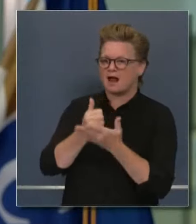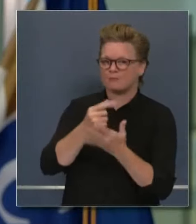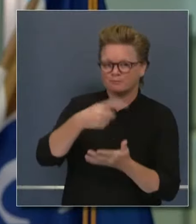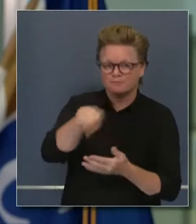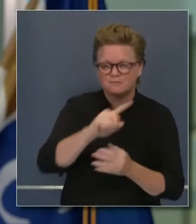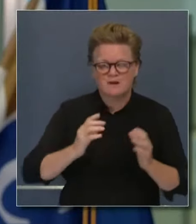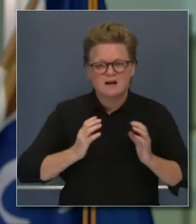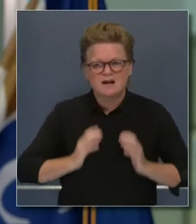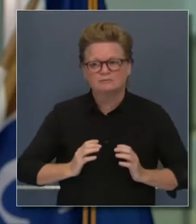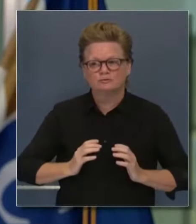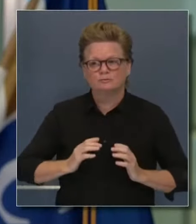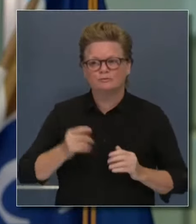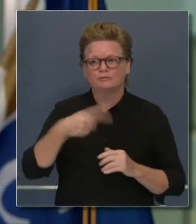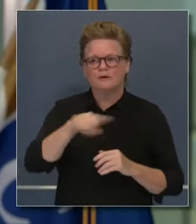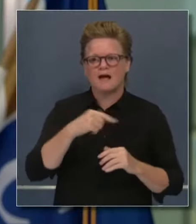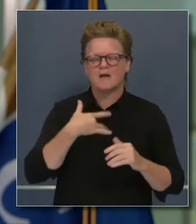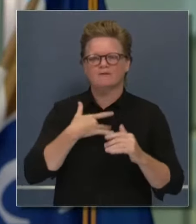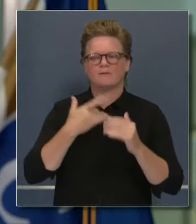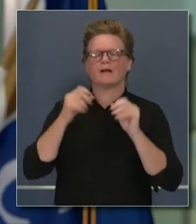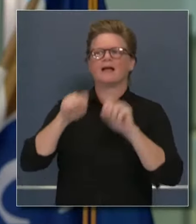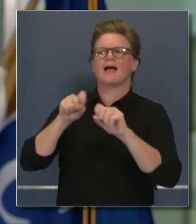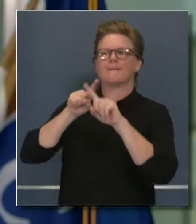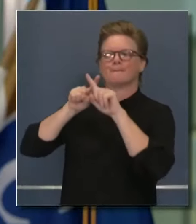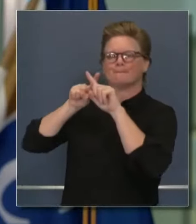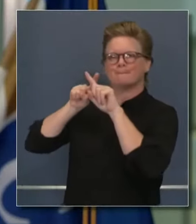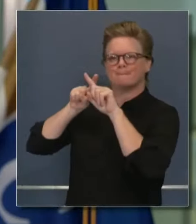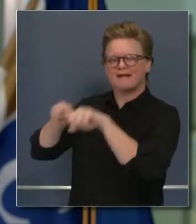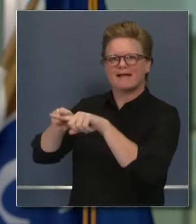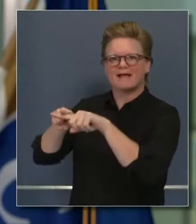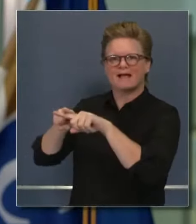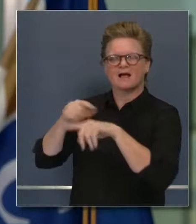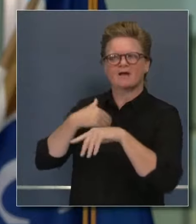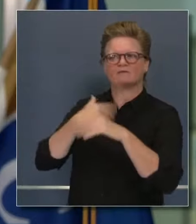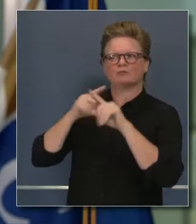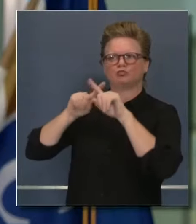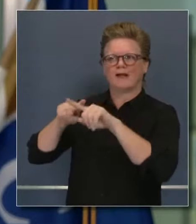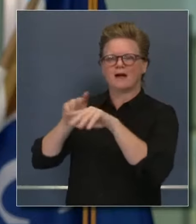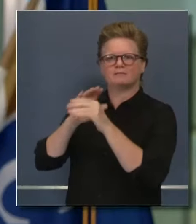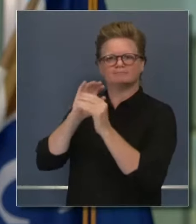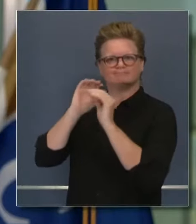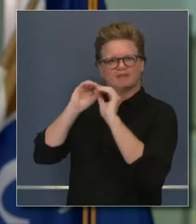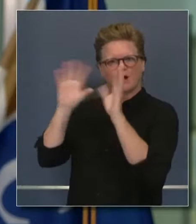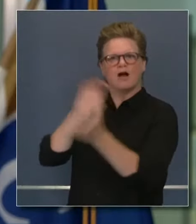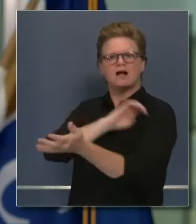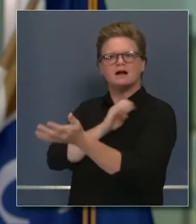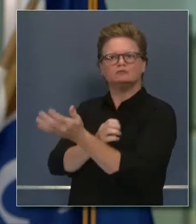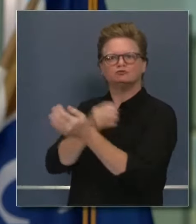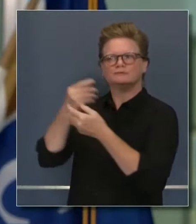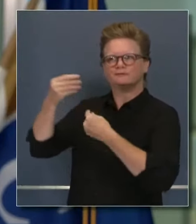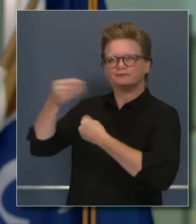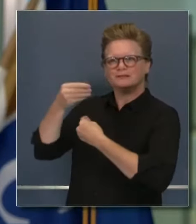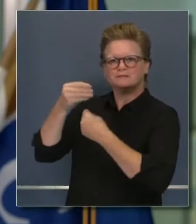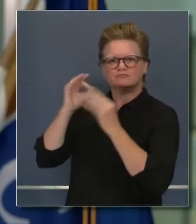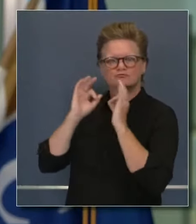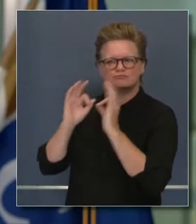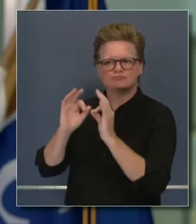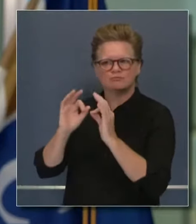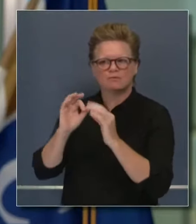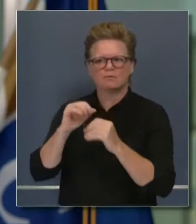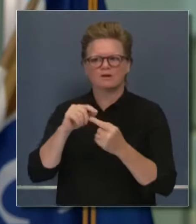reliability, and a sustainable mindset, but also with the other IOUs. And notably, new protocols